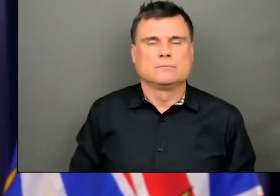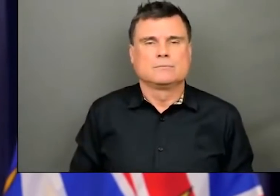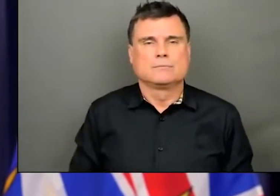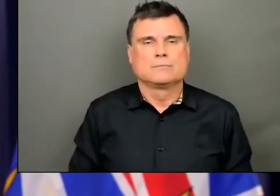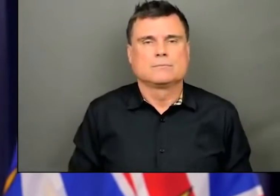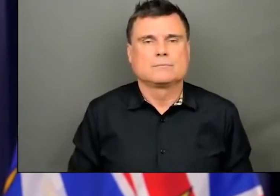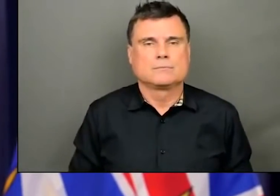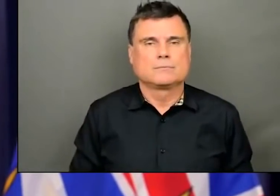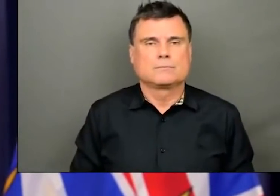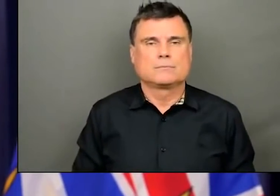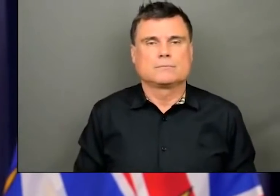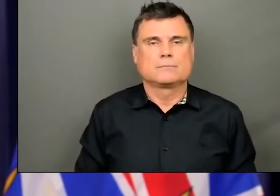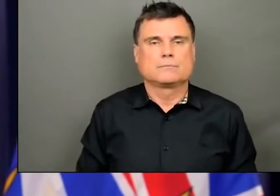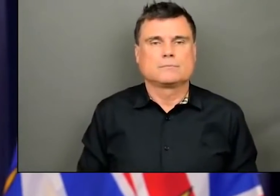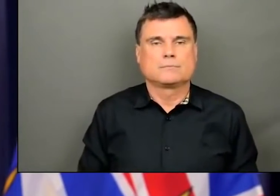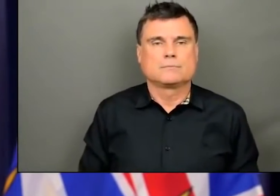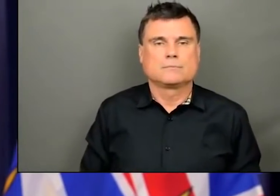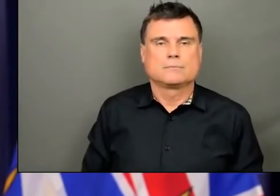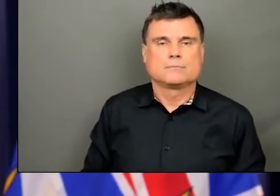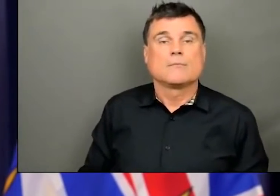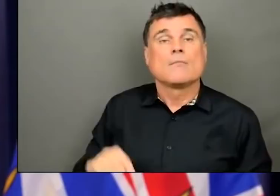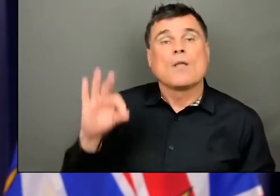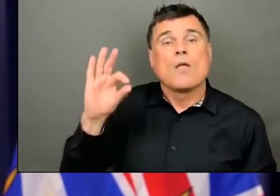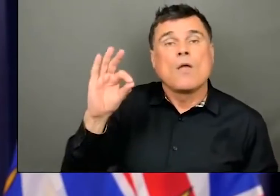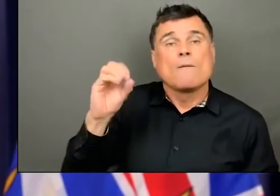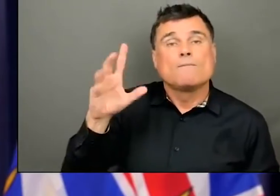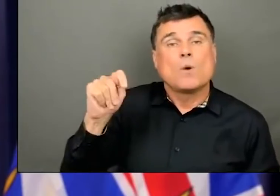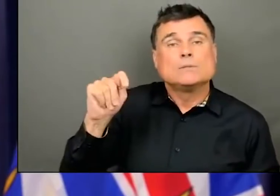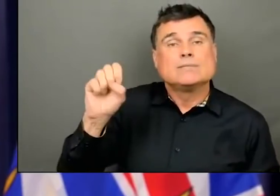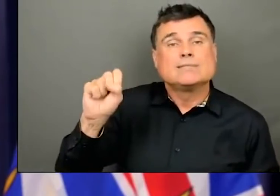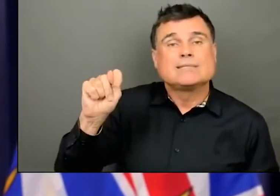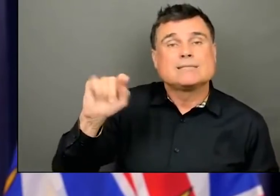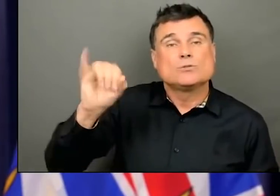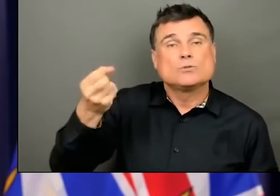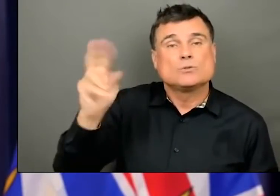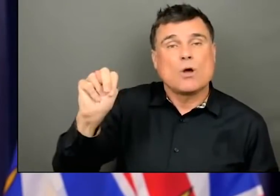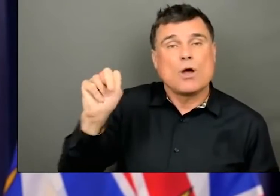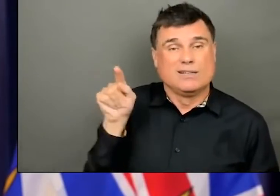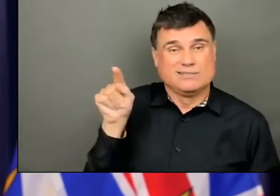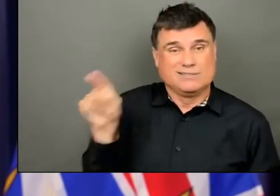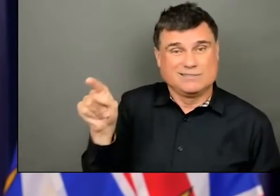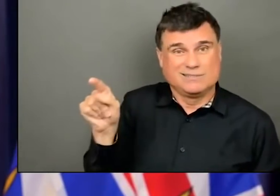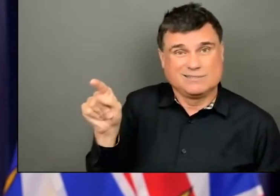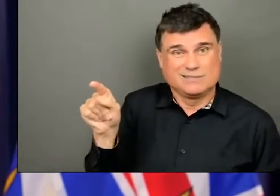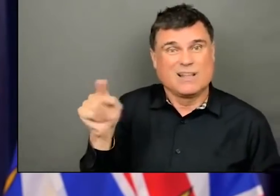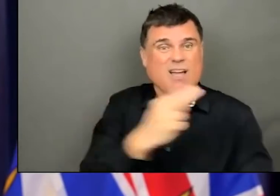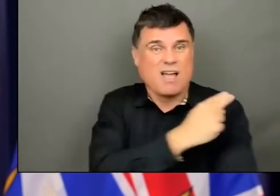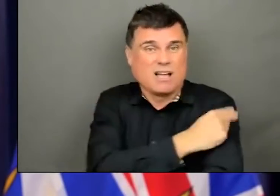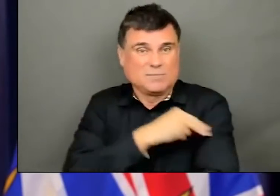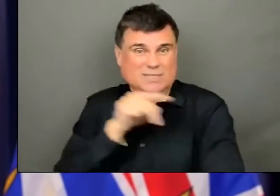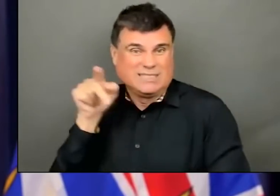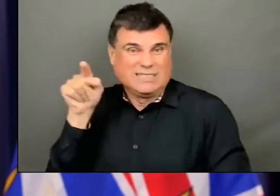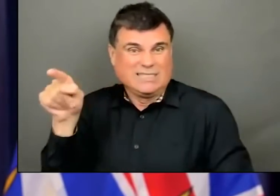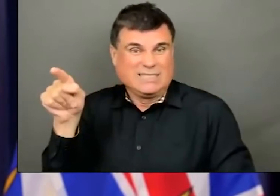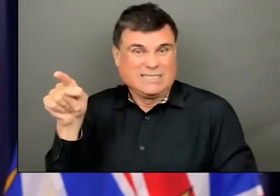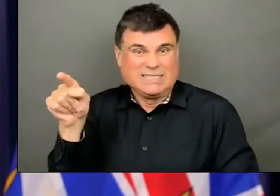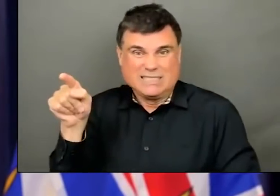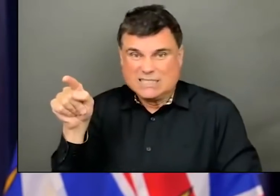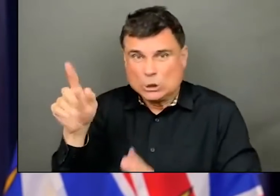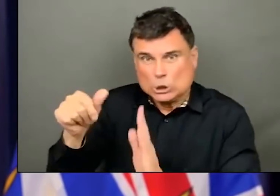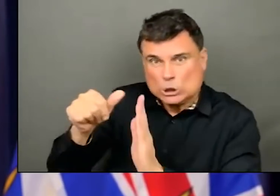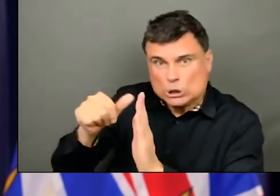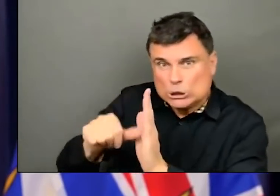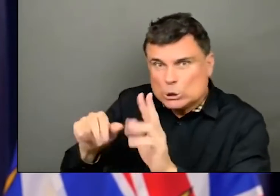admission. Fort St. John Hospital is prioritizing urgent, emergent, and cancer surgeries to support critical care capacity and